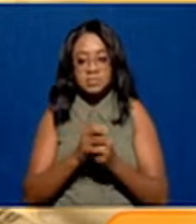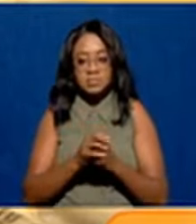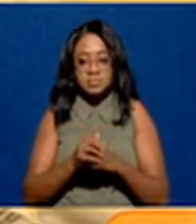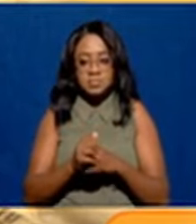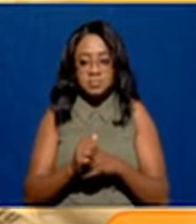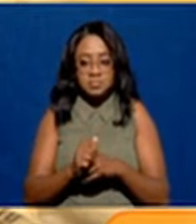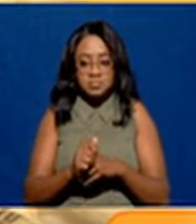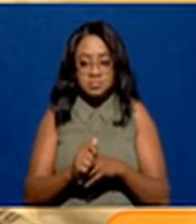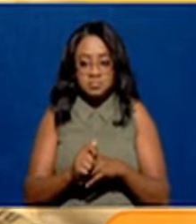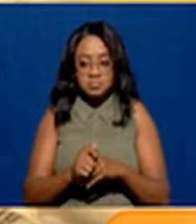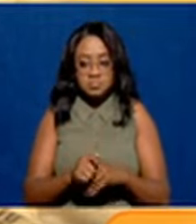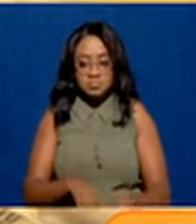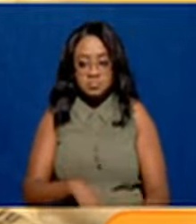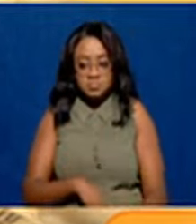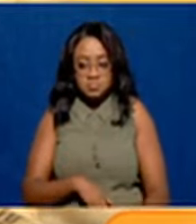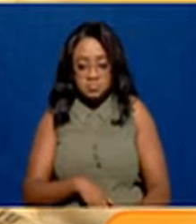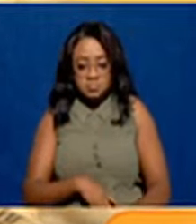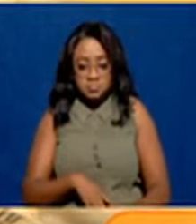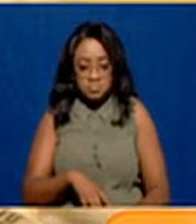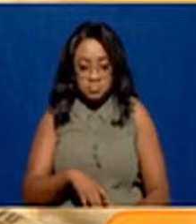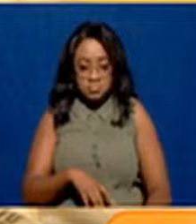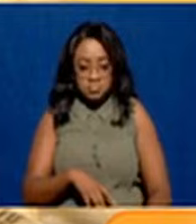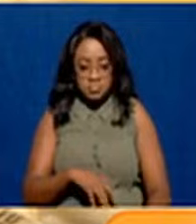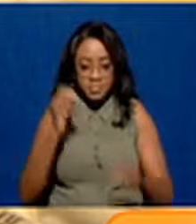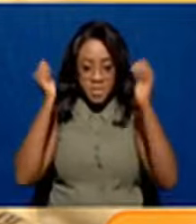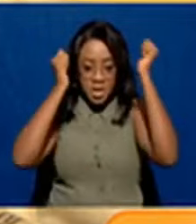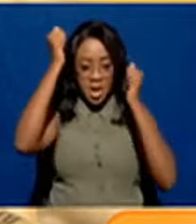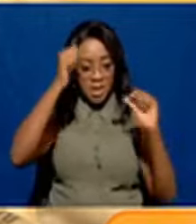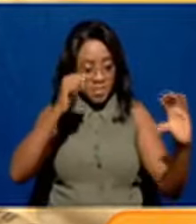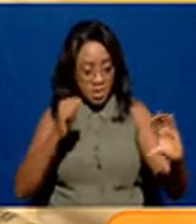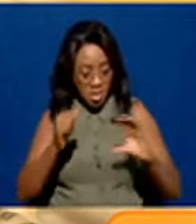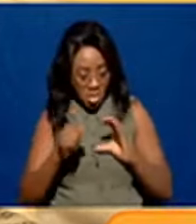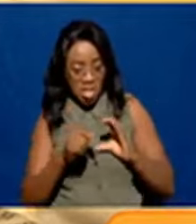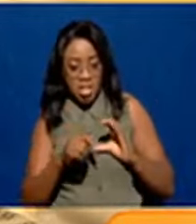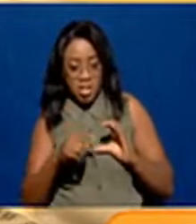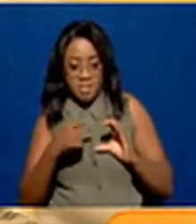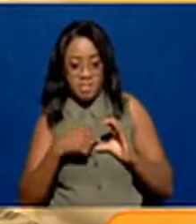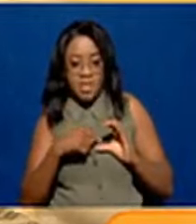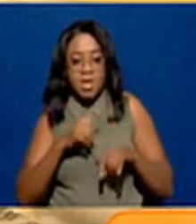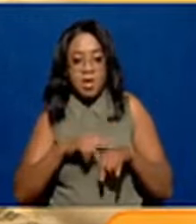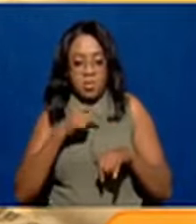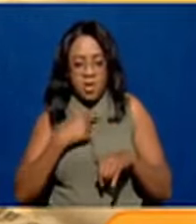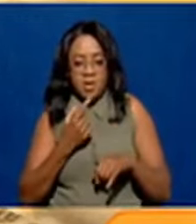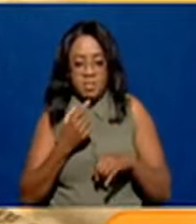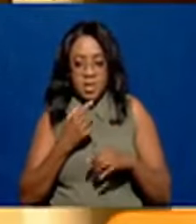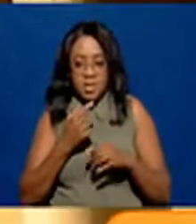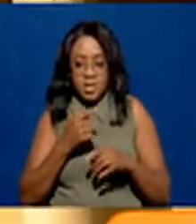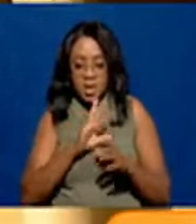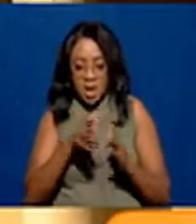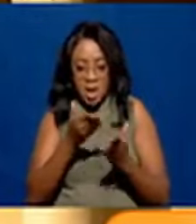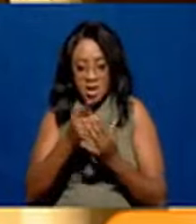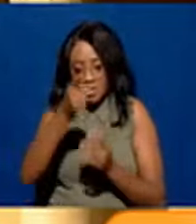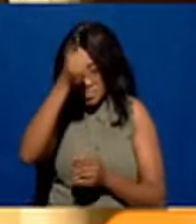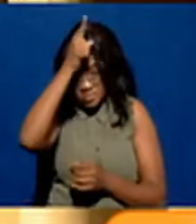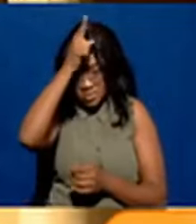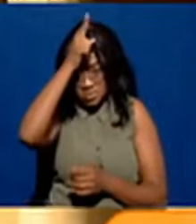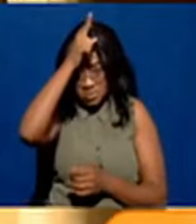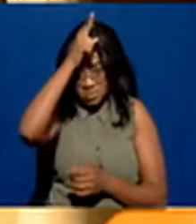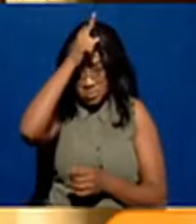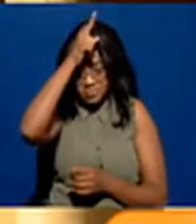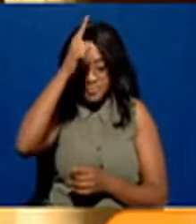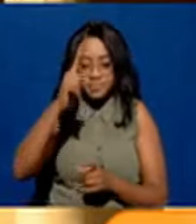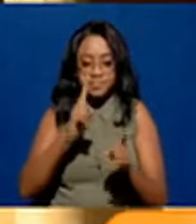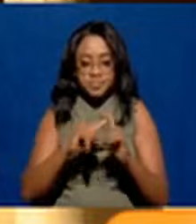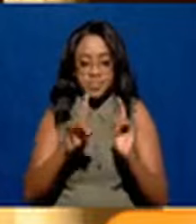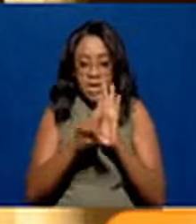graduate au military wakaniambia they only give me money when I've reached my home area. Through the advice of a